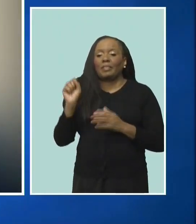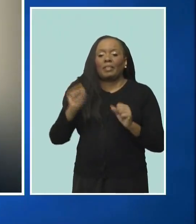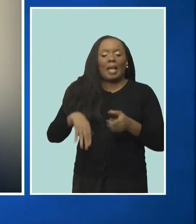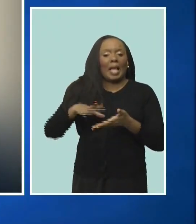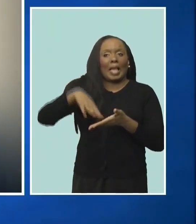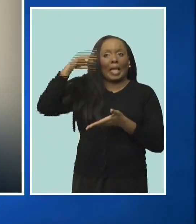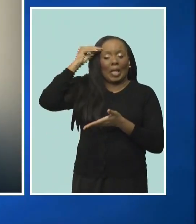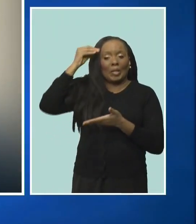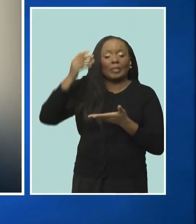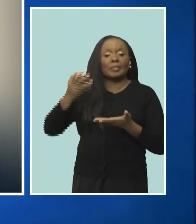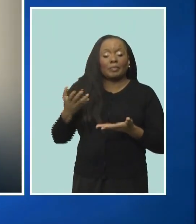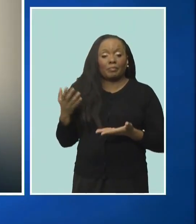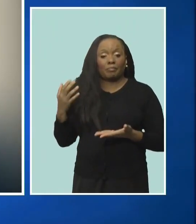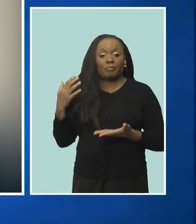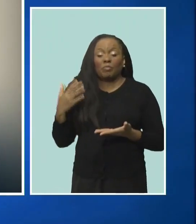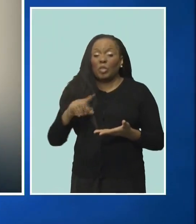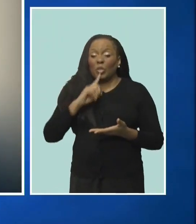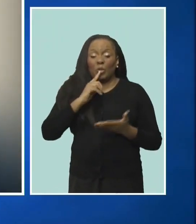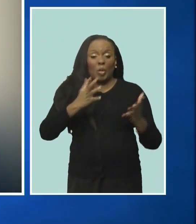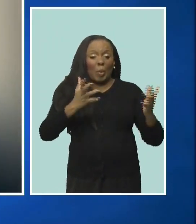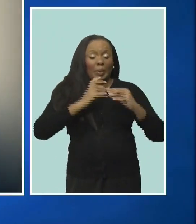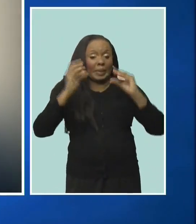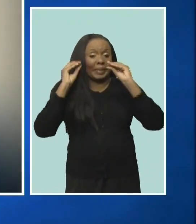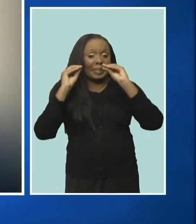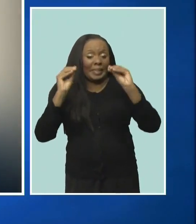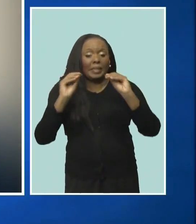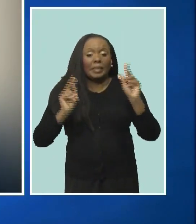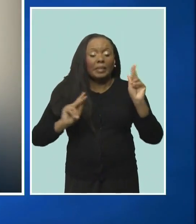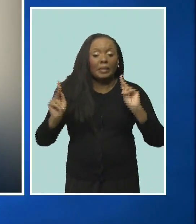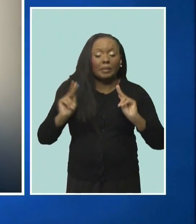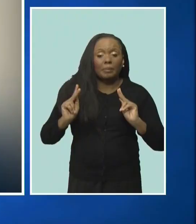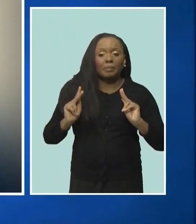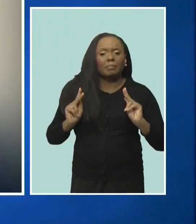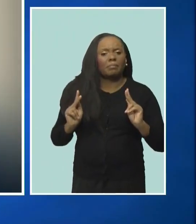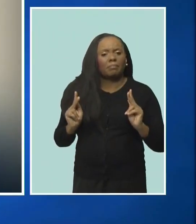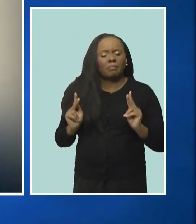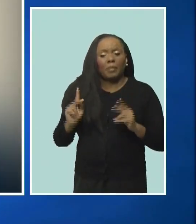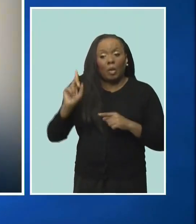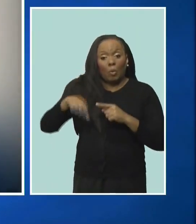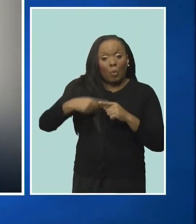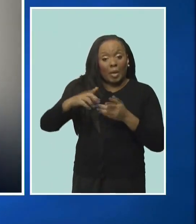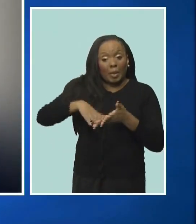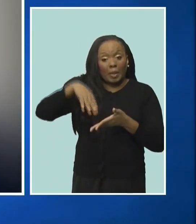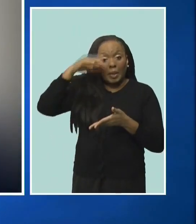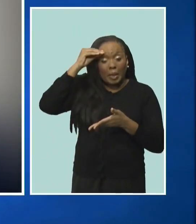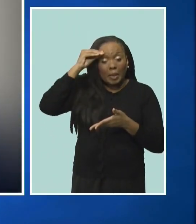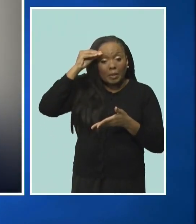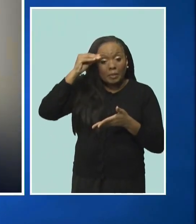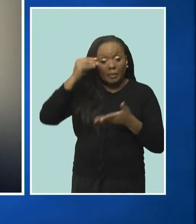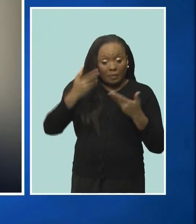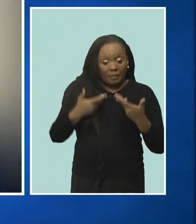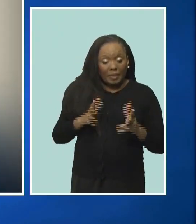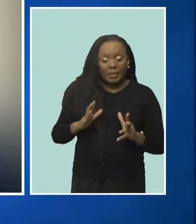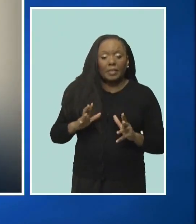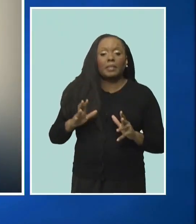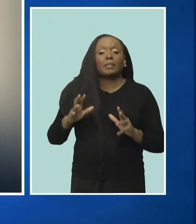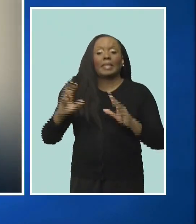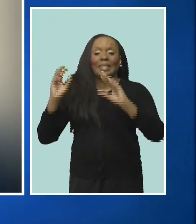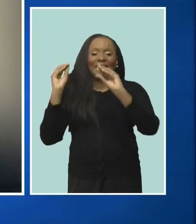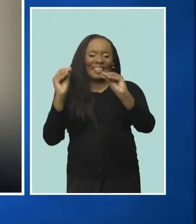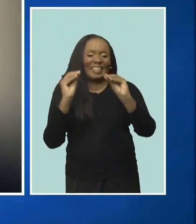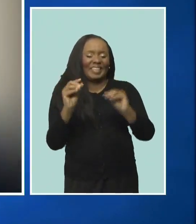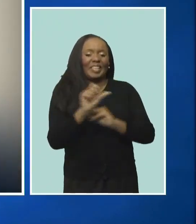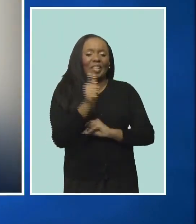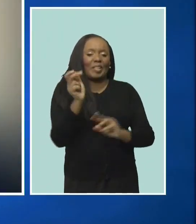from. And what we really want to do is to teach in such a way that you could take that same information and teach it to other people, so that we